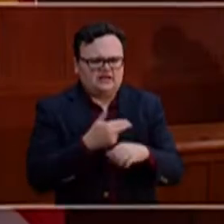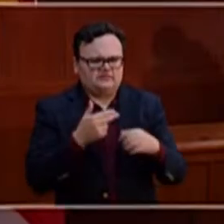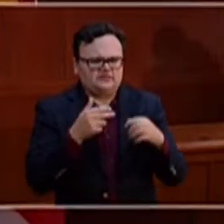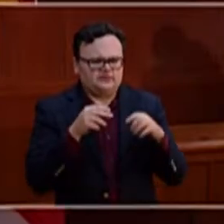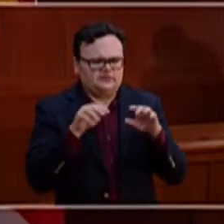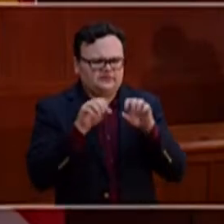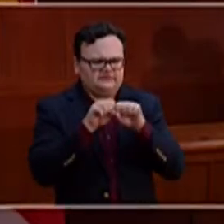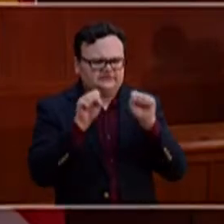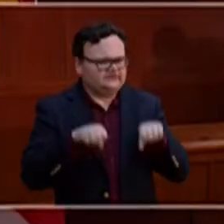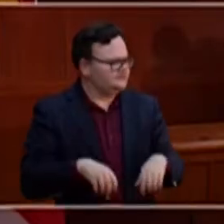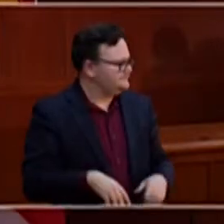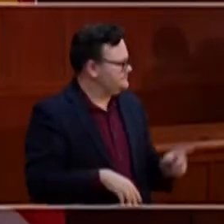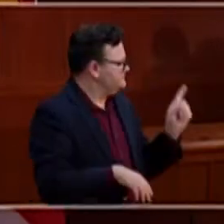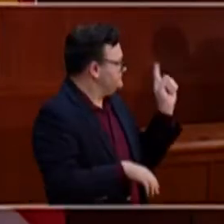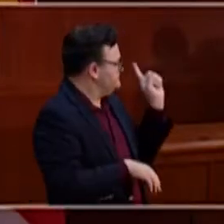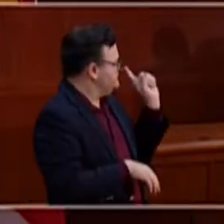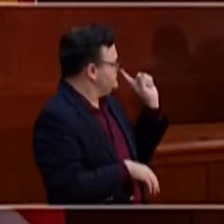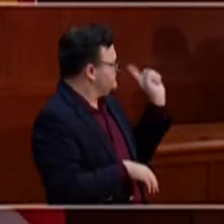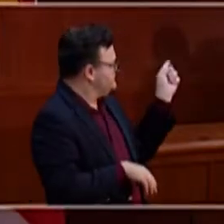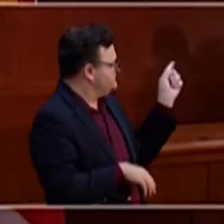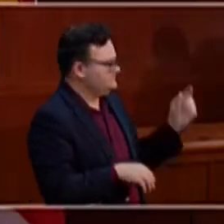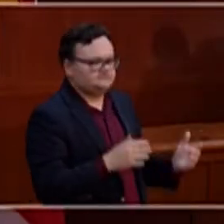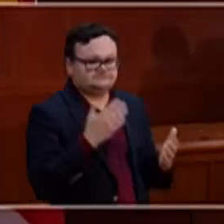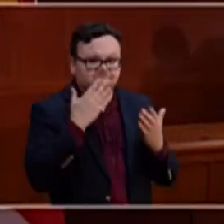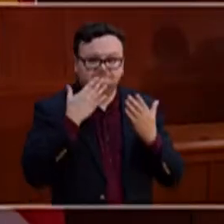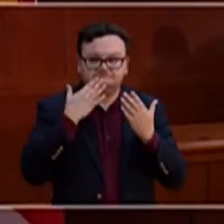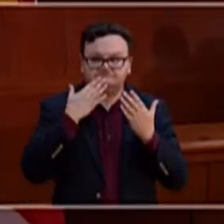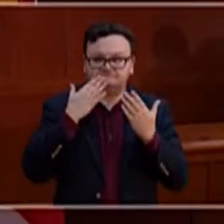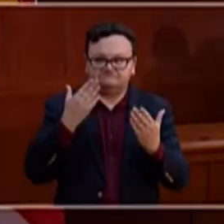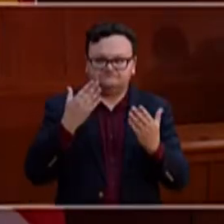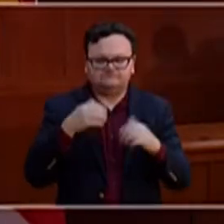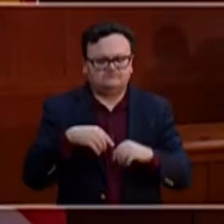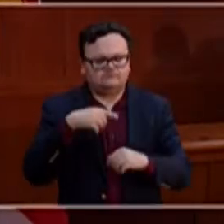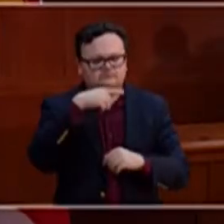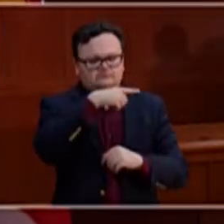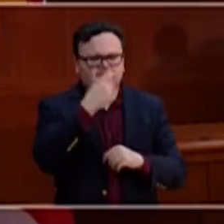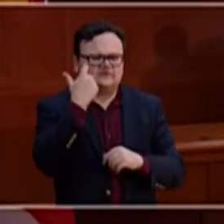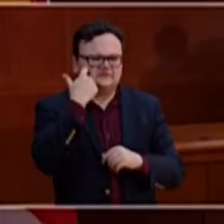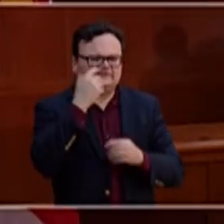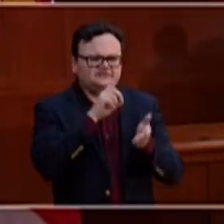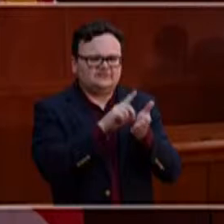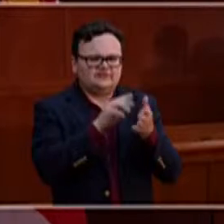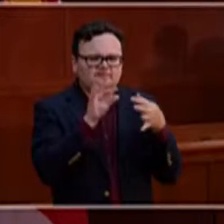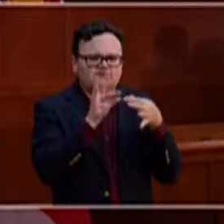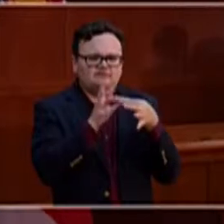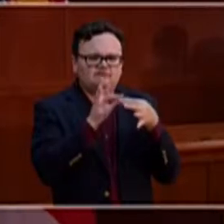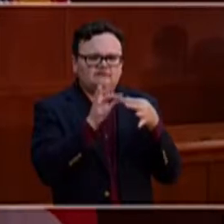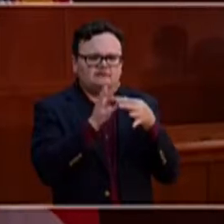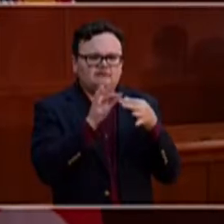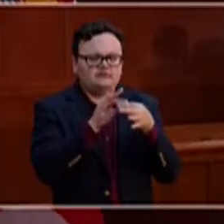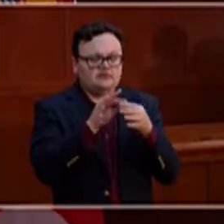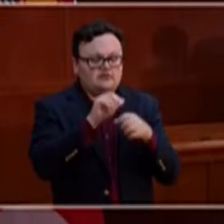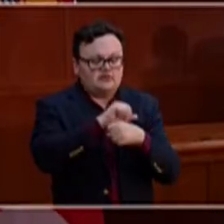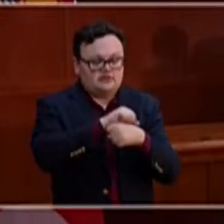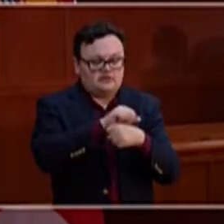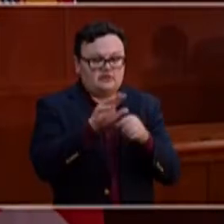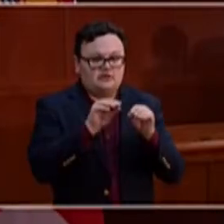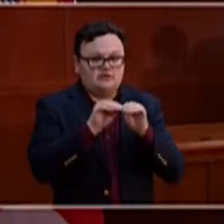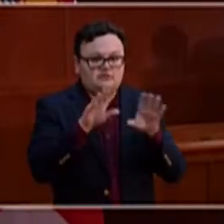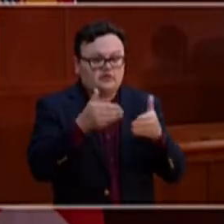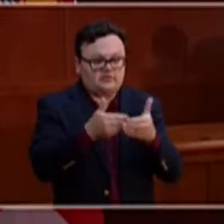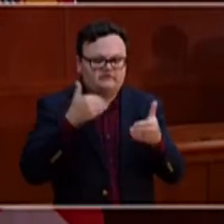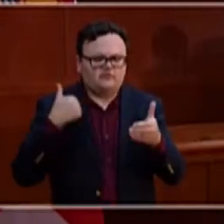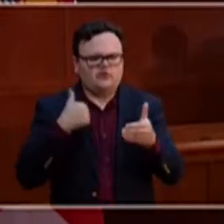Dr. Moorhead, our Chief Clinical Officer, was saying, that Advent Health started preparing for a pandemic even before the pandemic occurred. But in